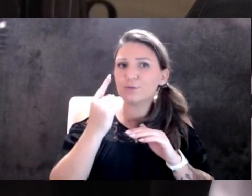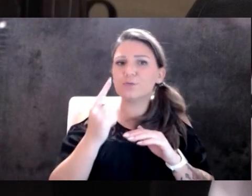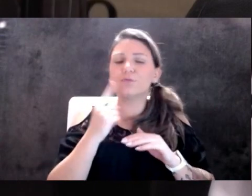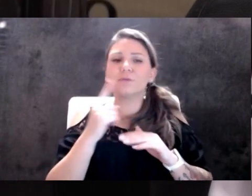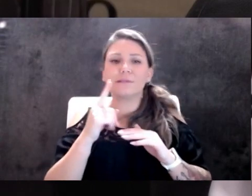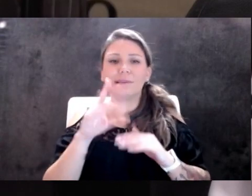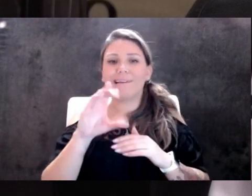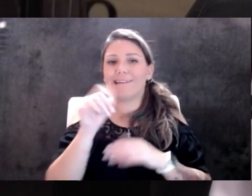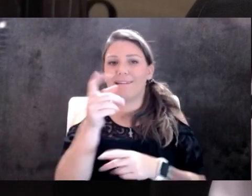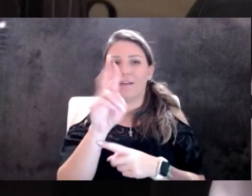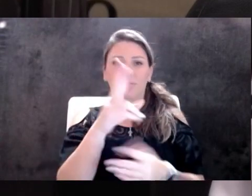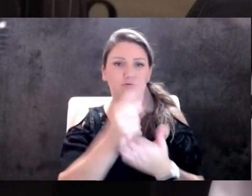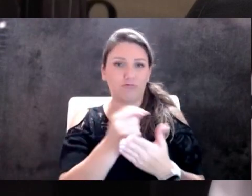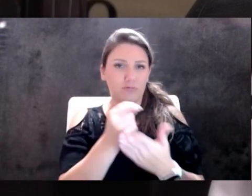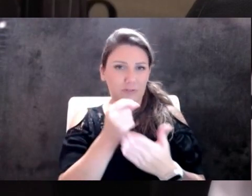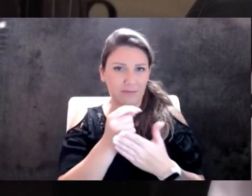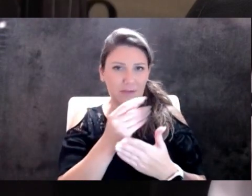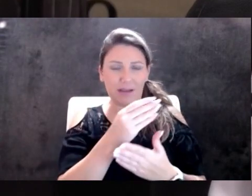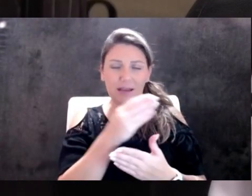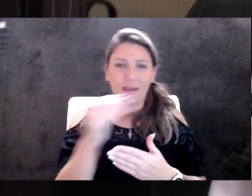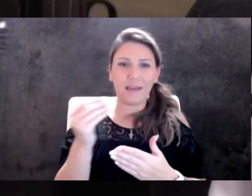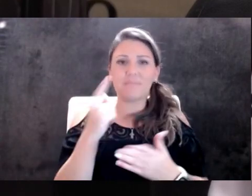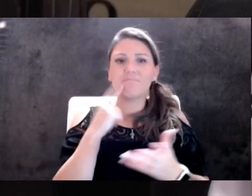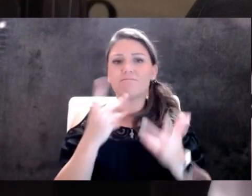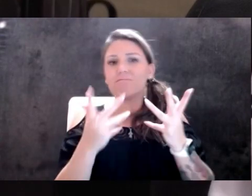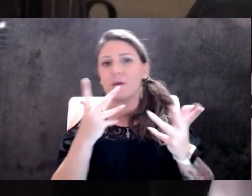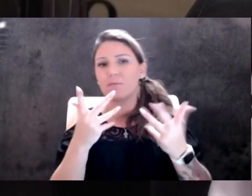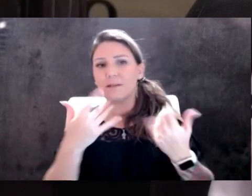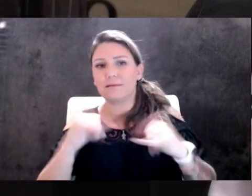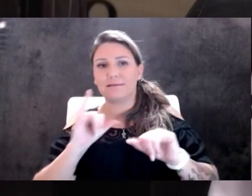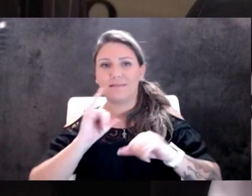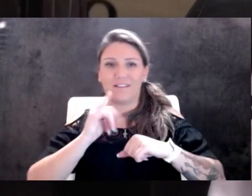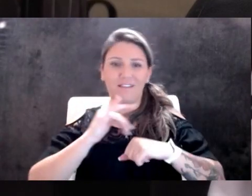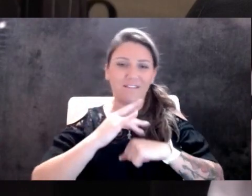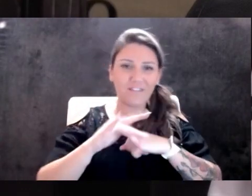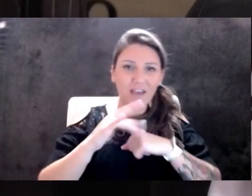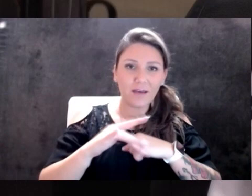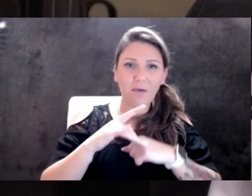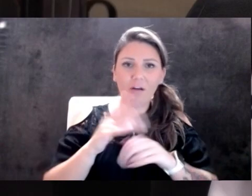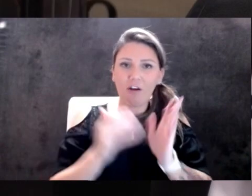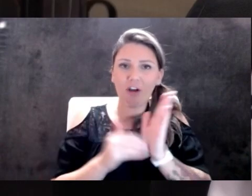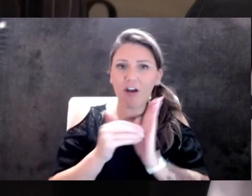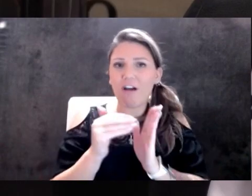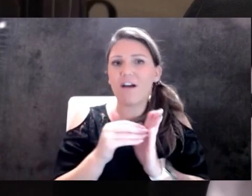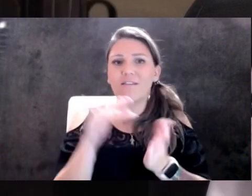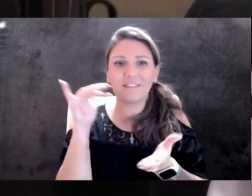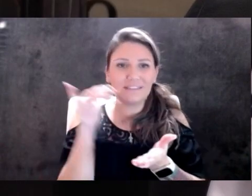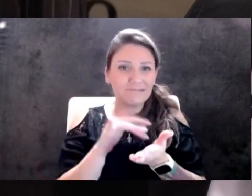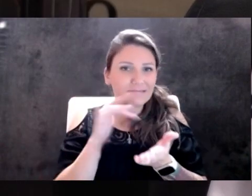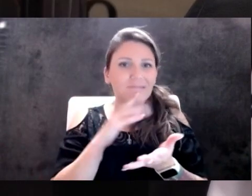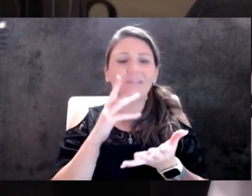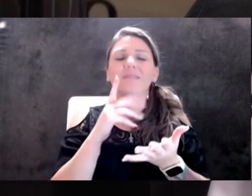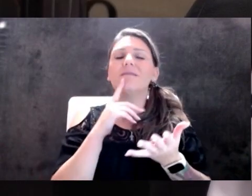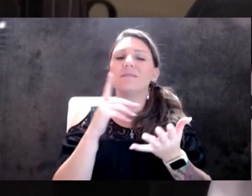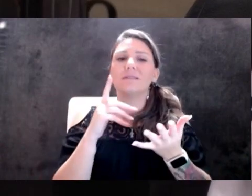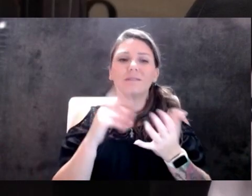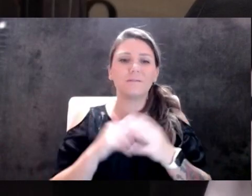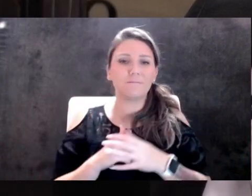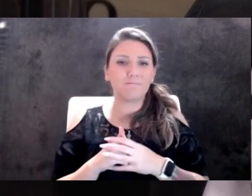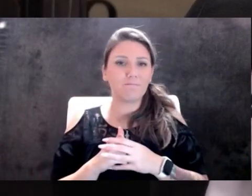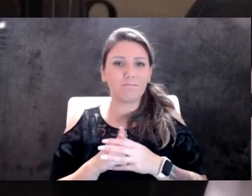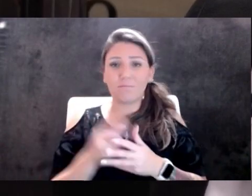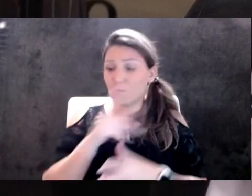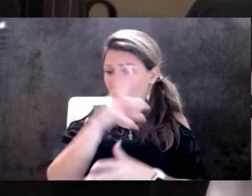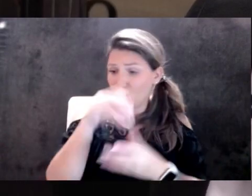treatment outcomes better, might still be available. Often these studies are called registries, where you participate in the study, you're